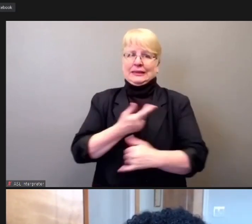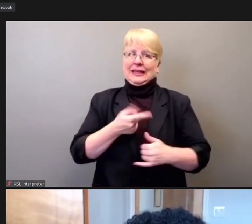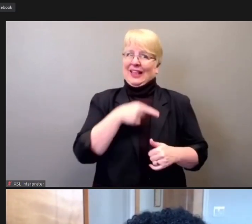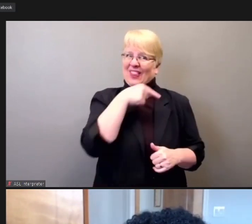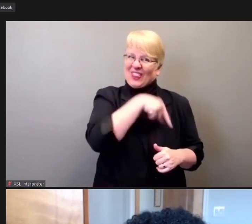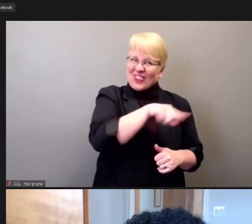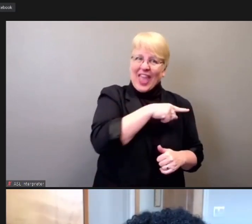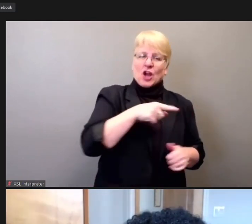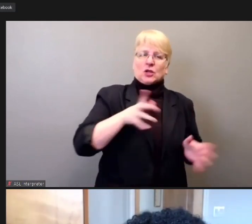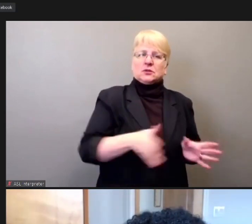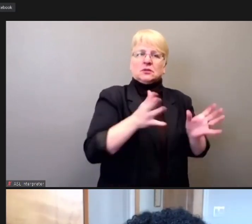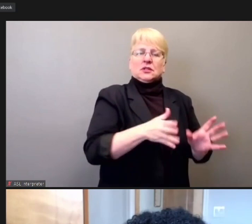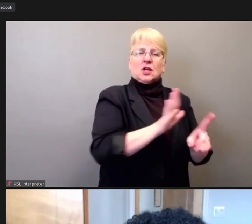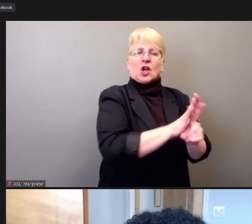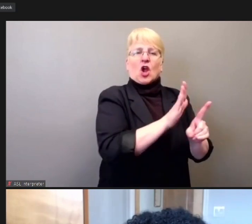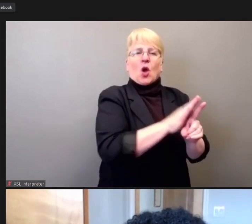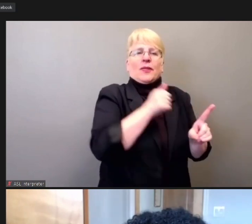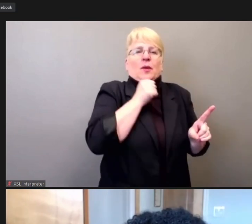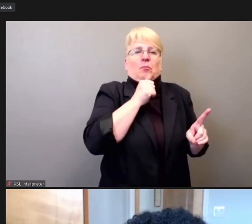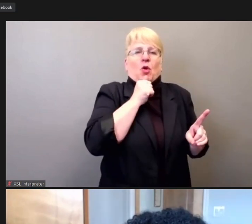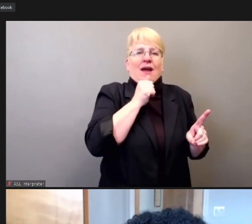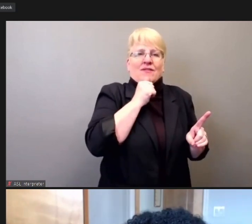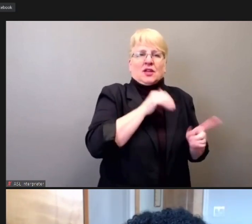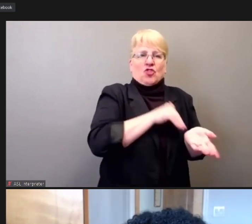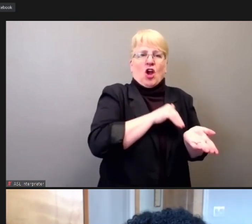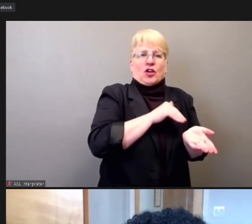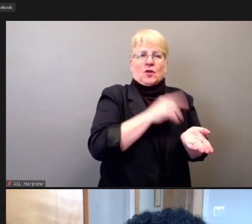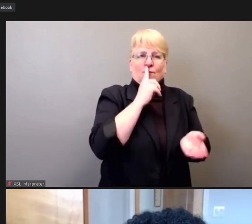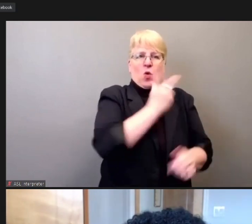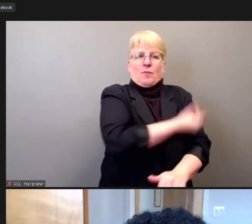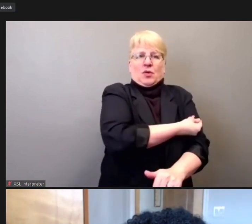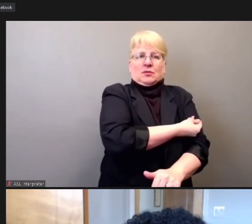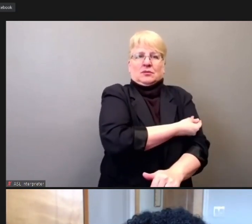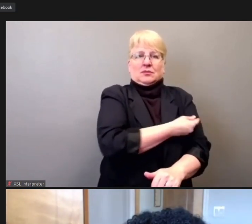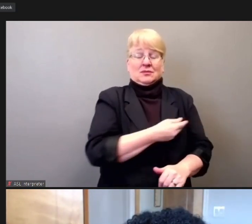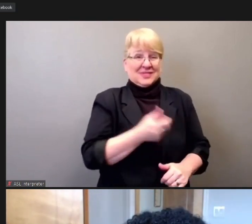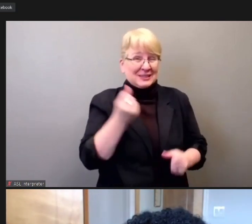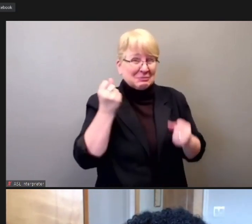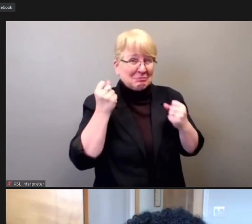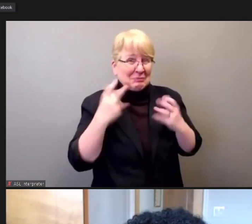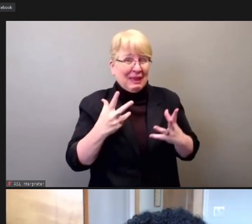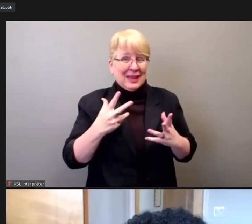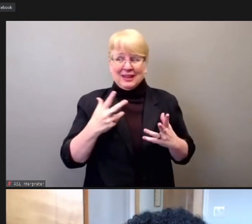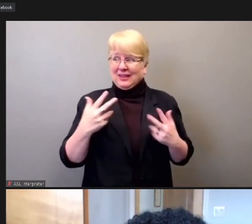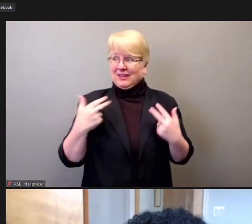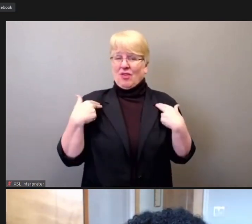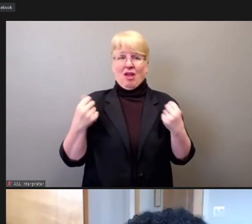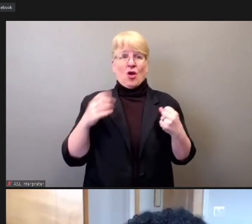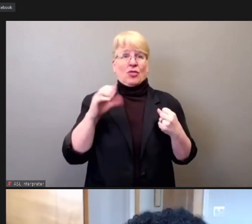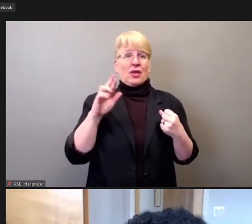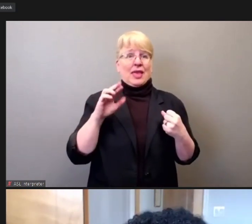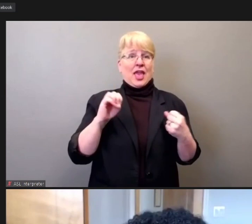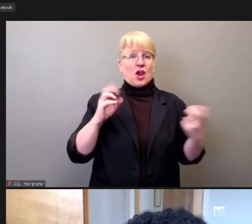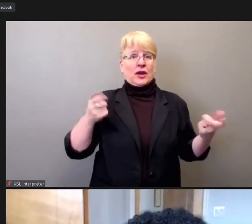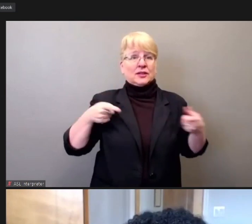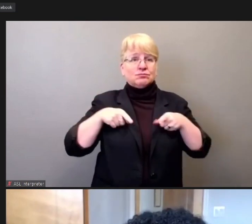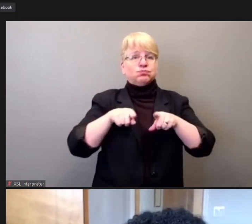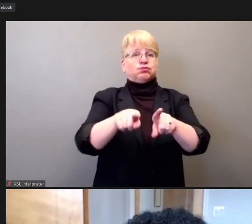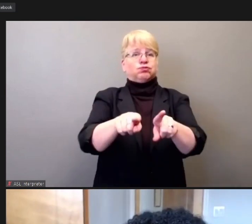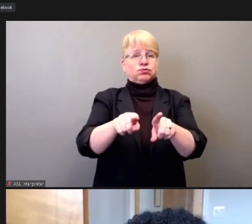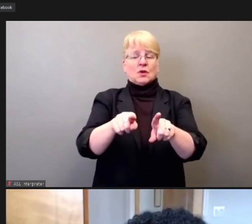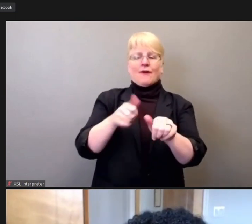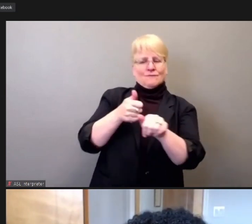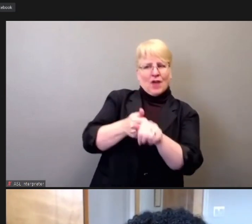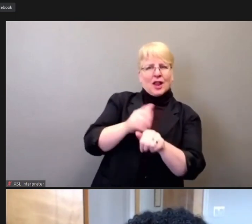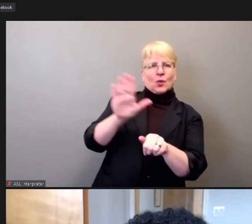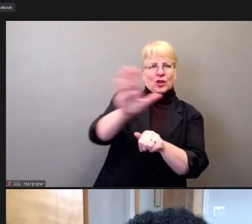practices, because so many of the big healthcare providers are they're aligning with the state's phases, but they're also working through